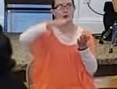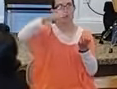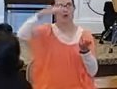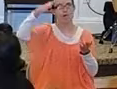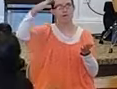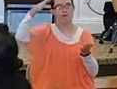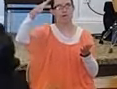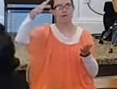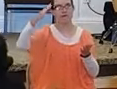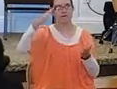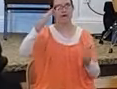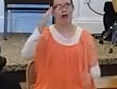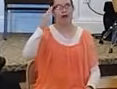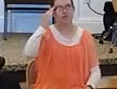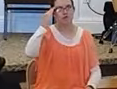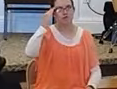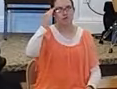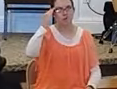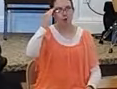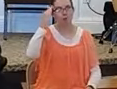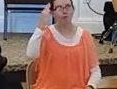Hallelujah.